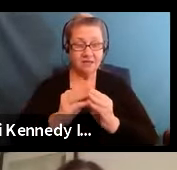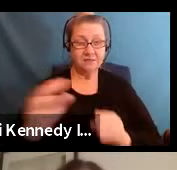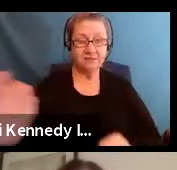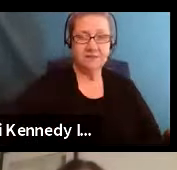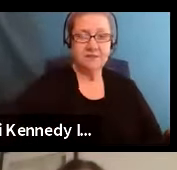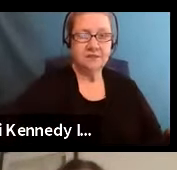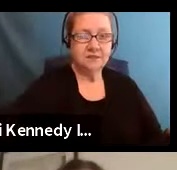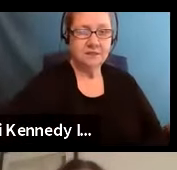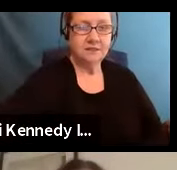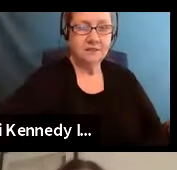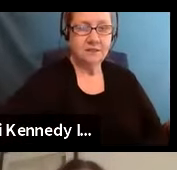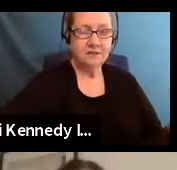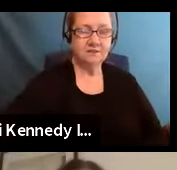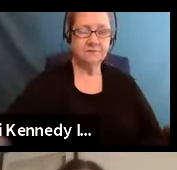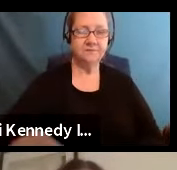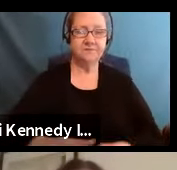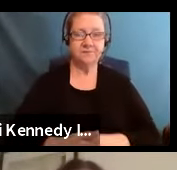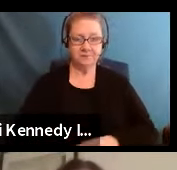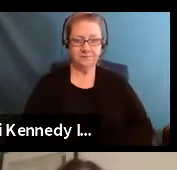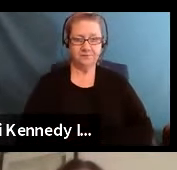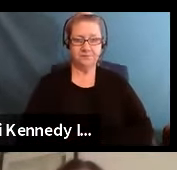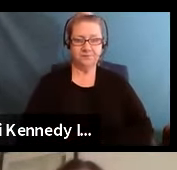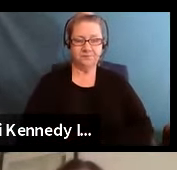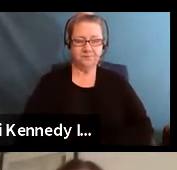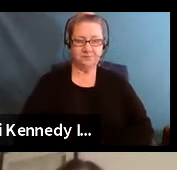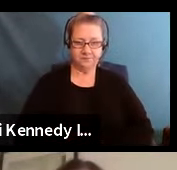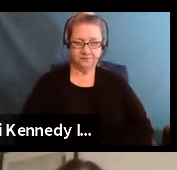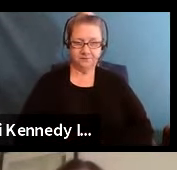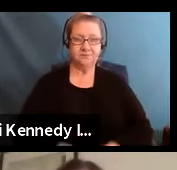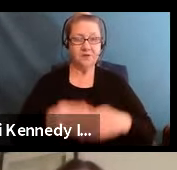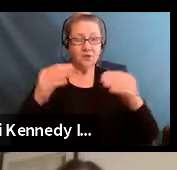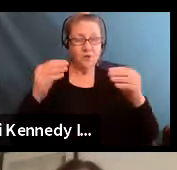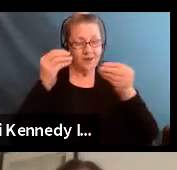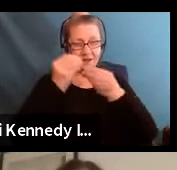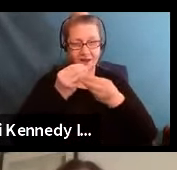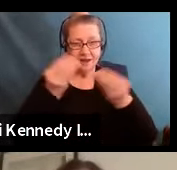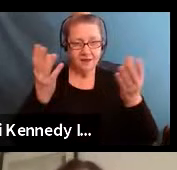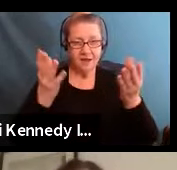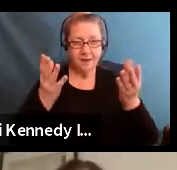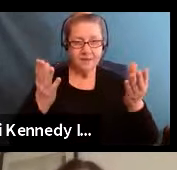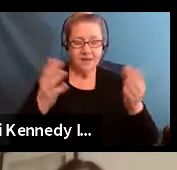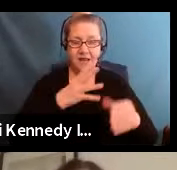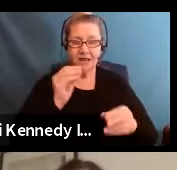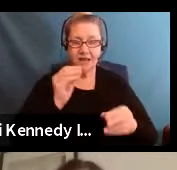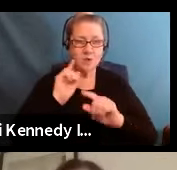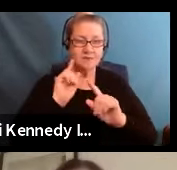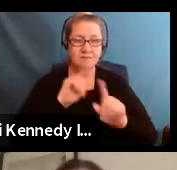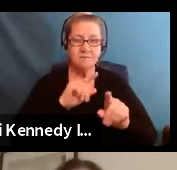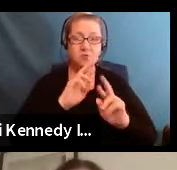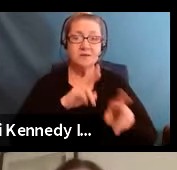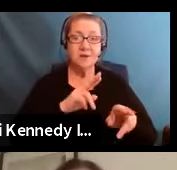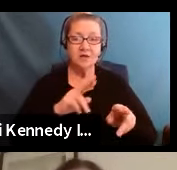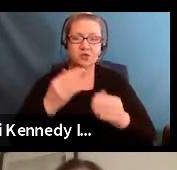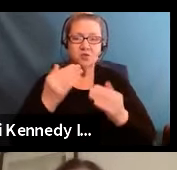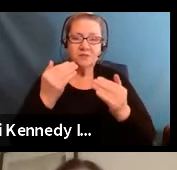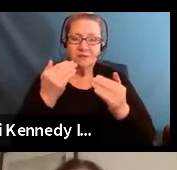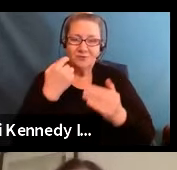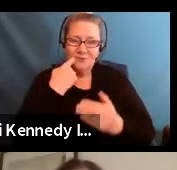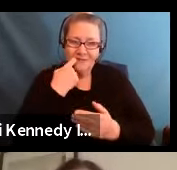to update and respond to some late breaking